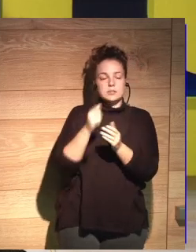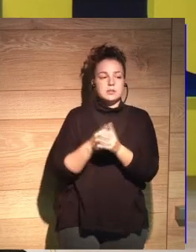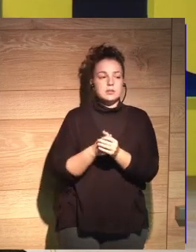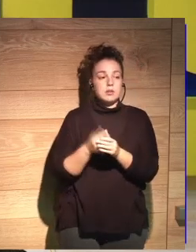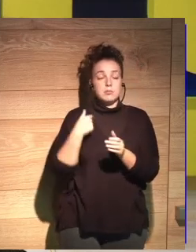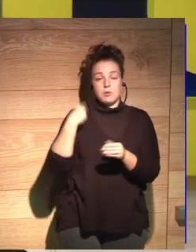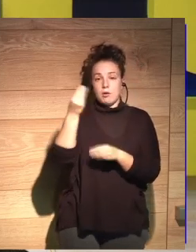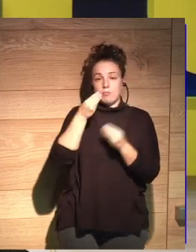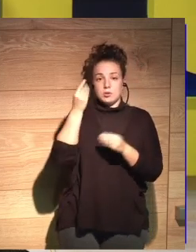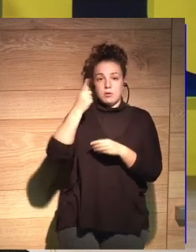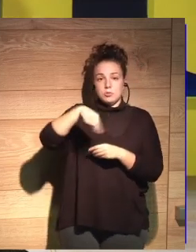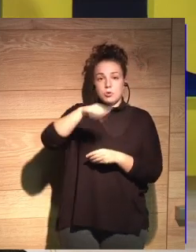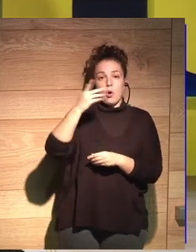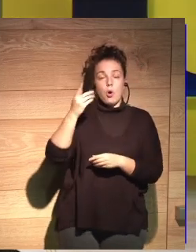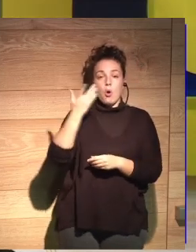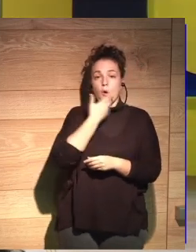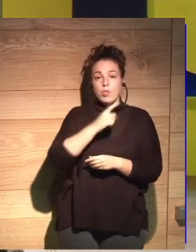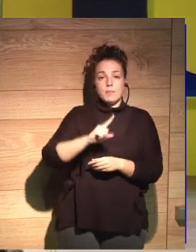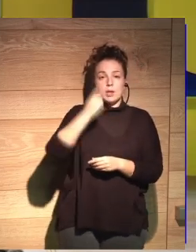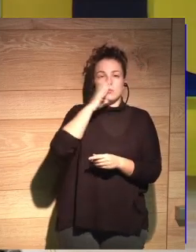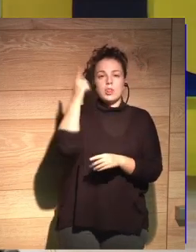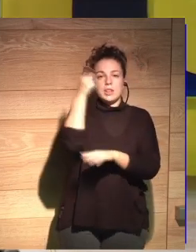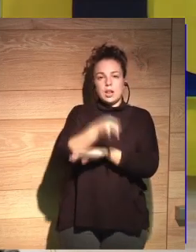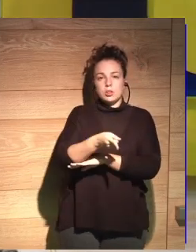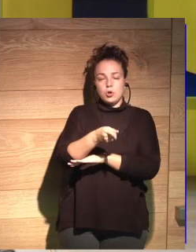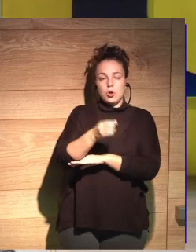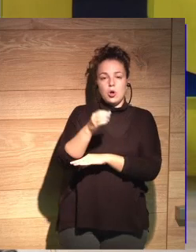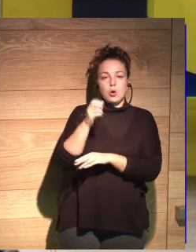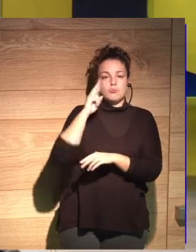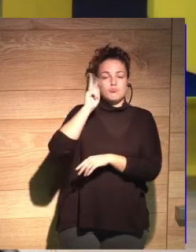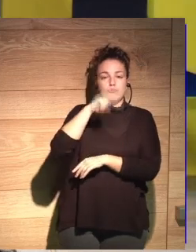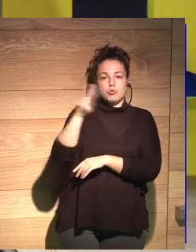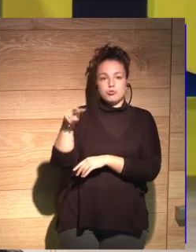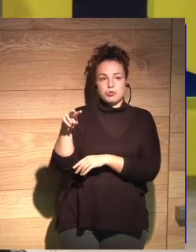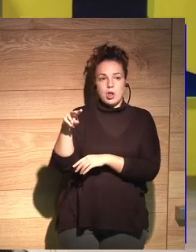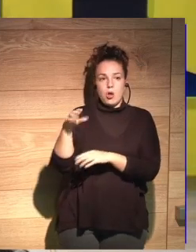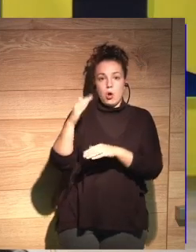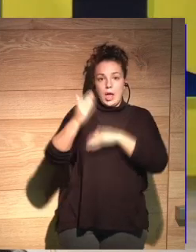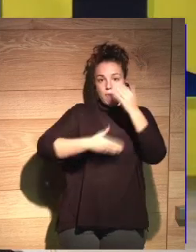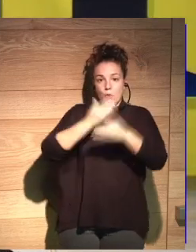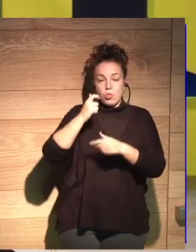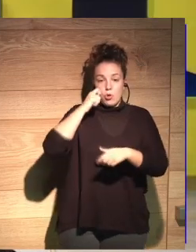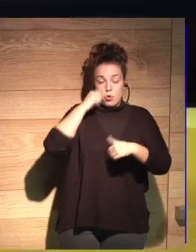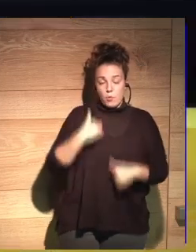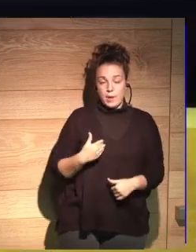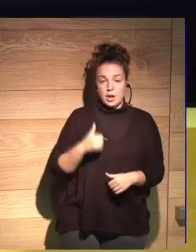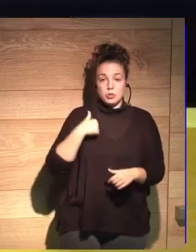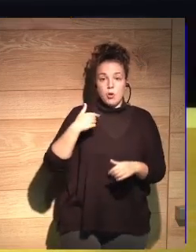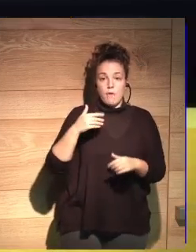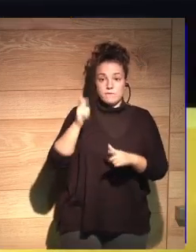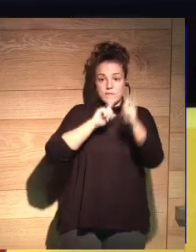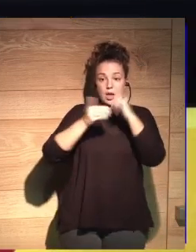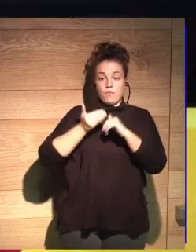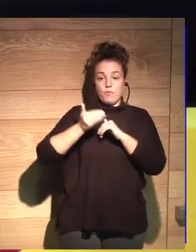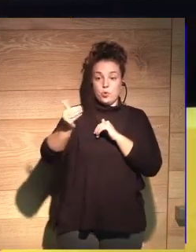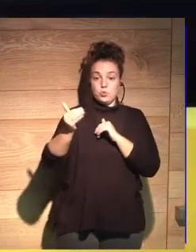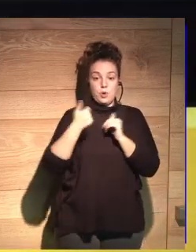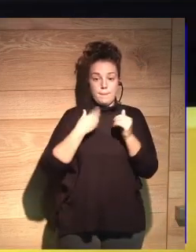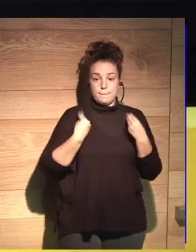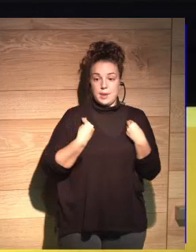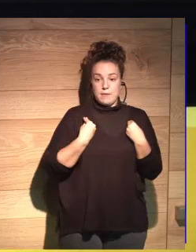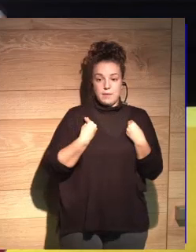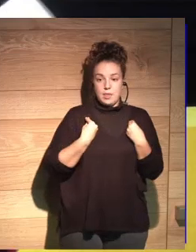Science, and for sure you know him better because he's the scientific director of the Human Evolution Museum in Burgos, where I have one of